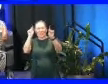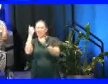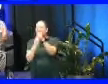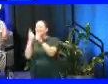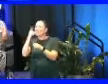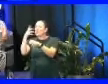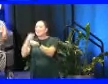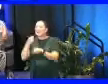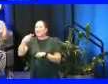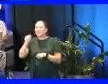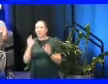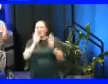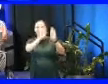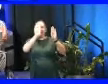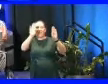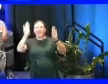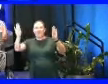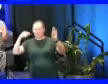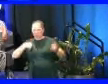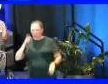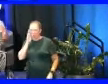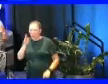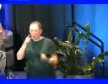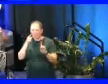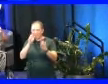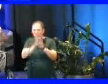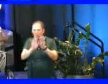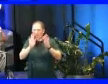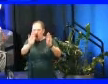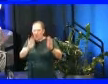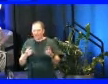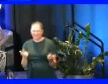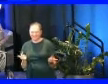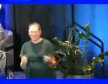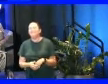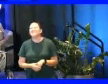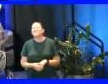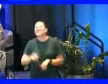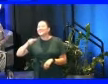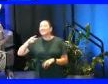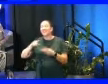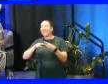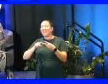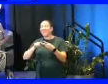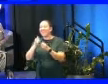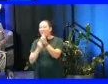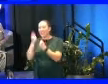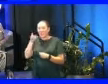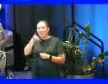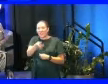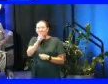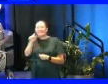gets an apartment. And I said, I am going to be on that wall. And secondly, everyone in there was